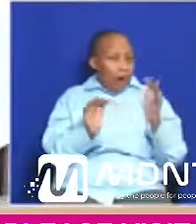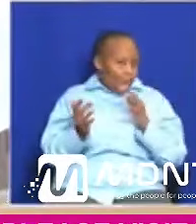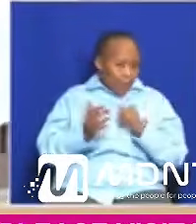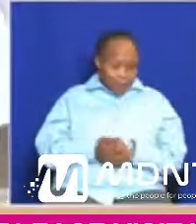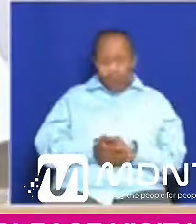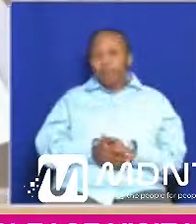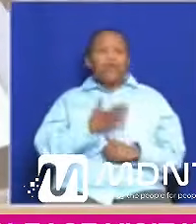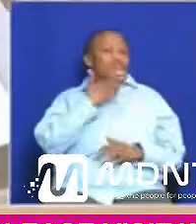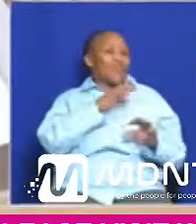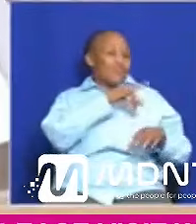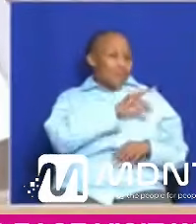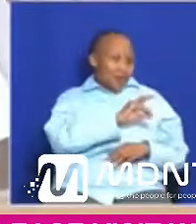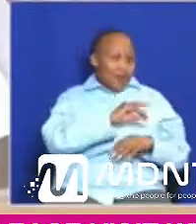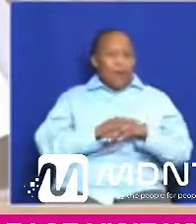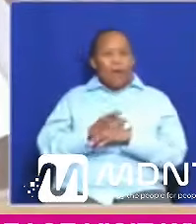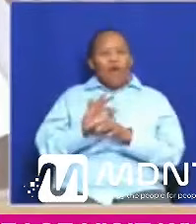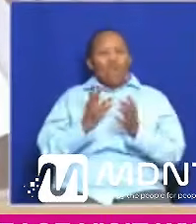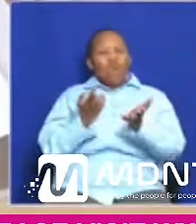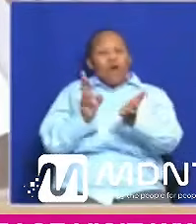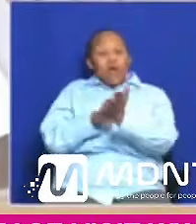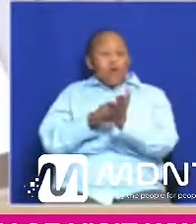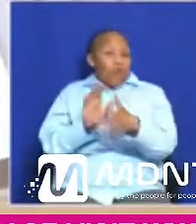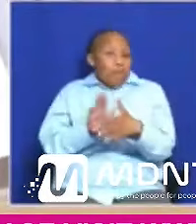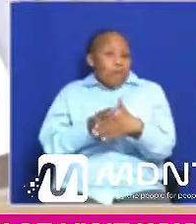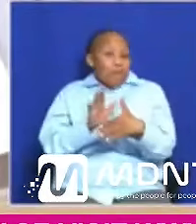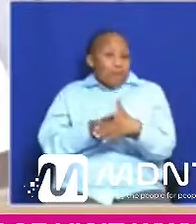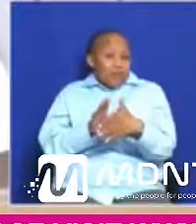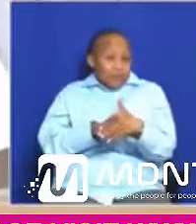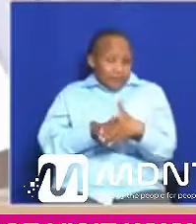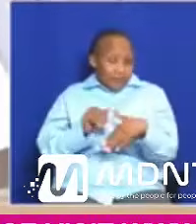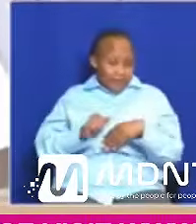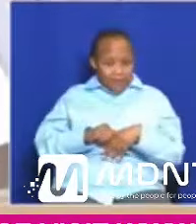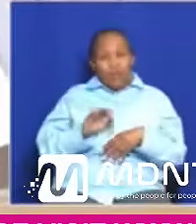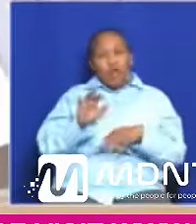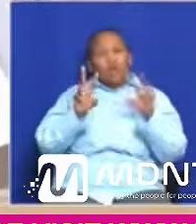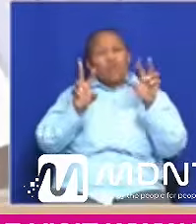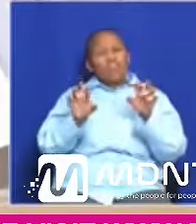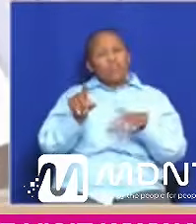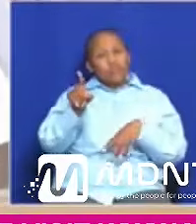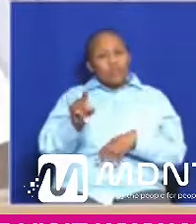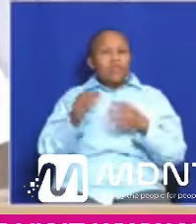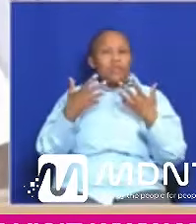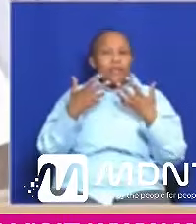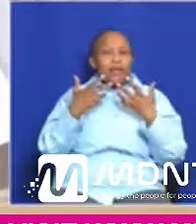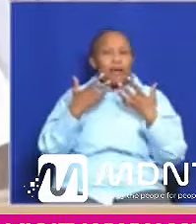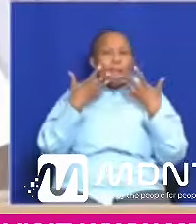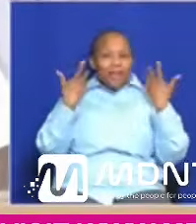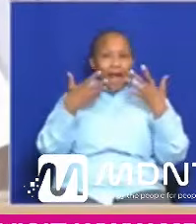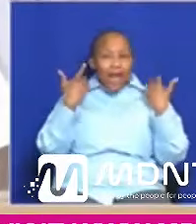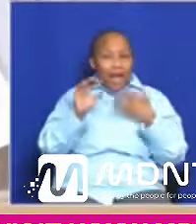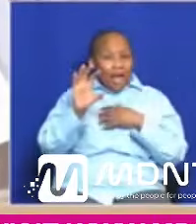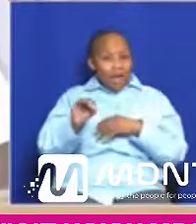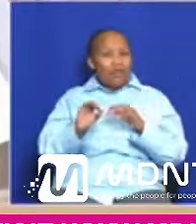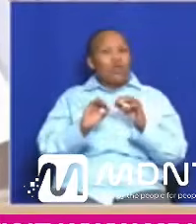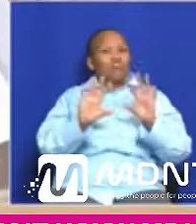we shouldn't conflate the issue that Mr. Matlala had, which was flighting the document, which is distinct and